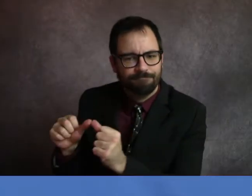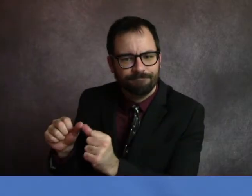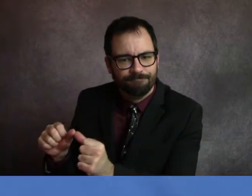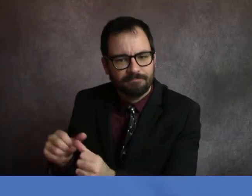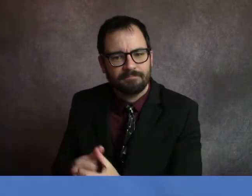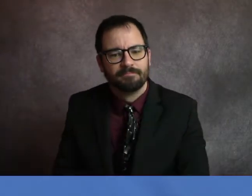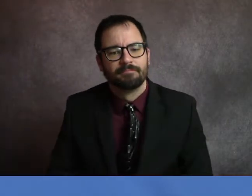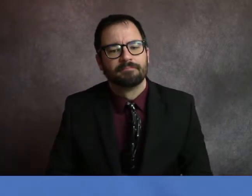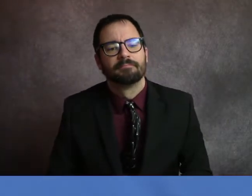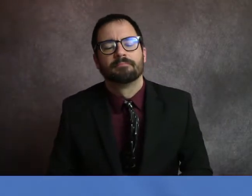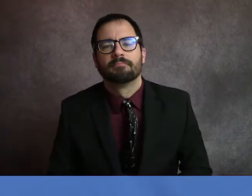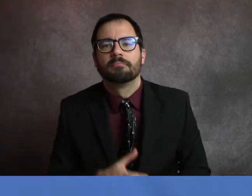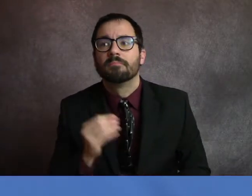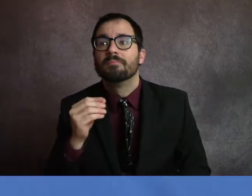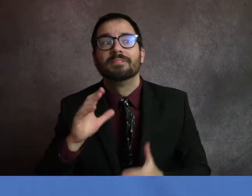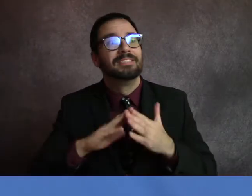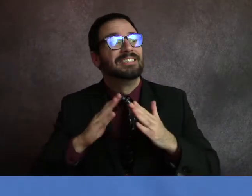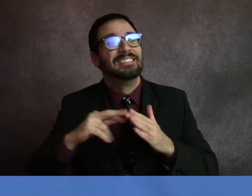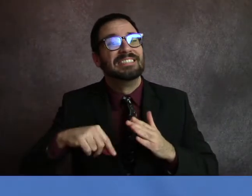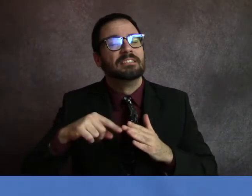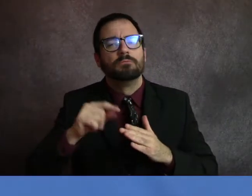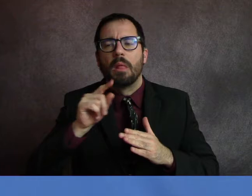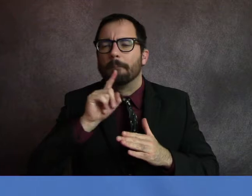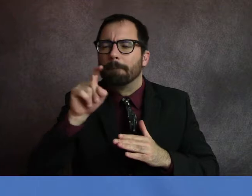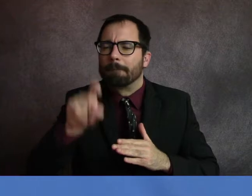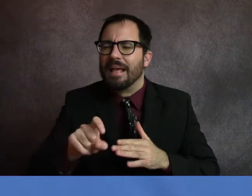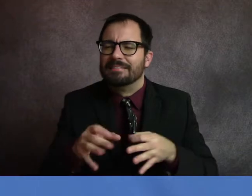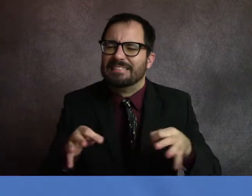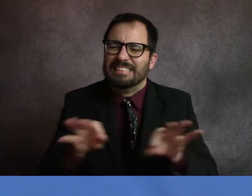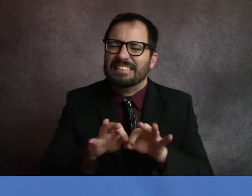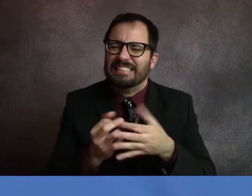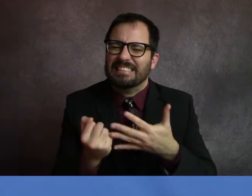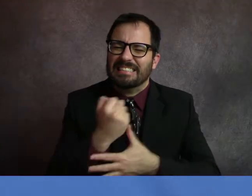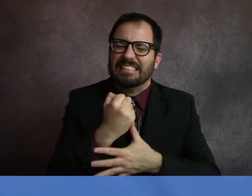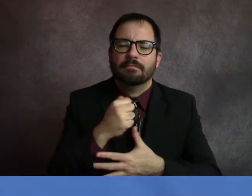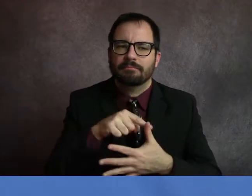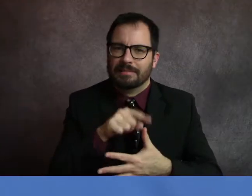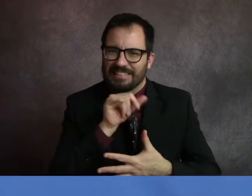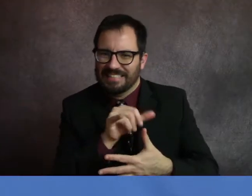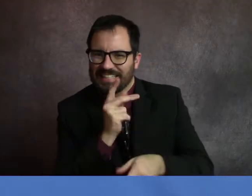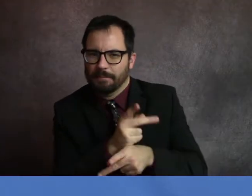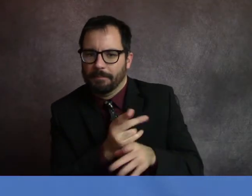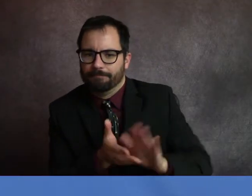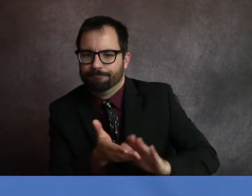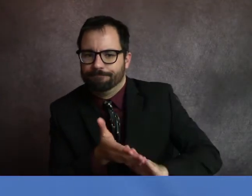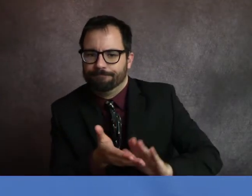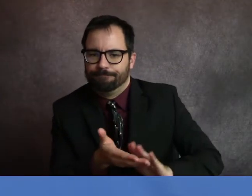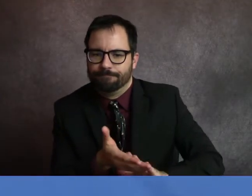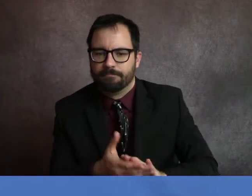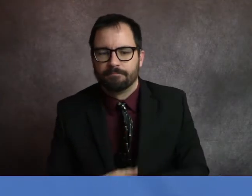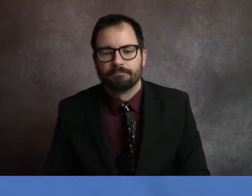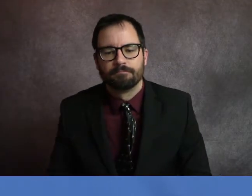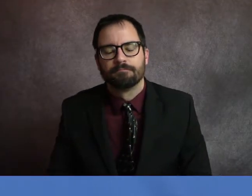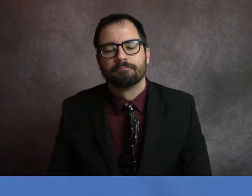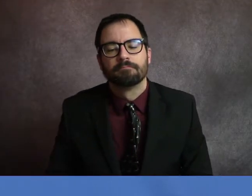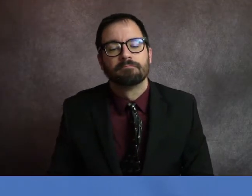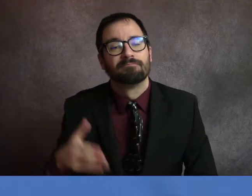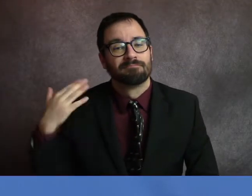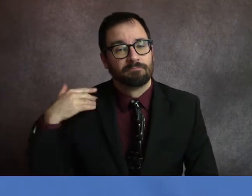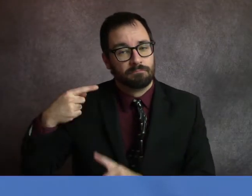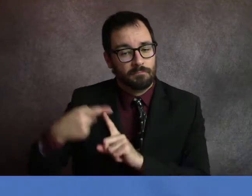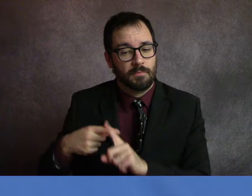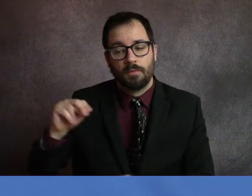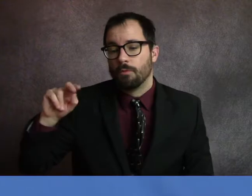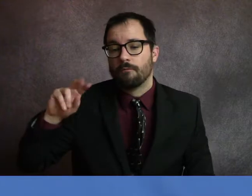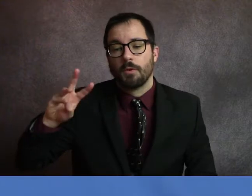Getting our young people back into our schools is one of those essential needs. A month ago, on November 16th, we opened 4 schools for